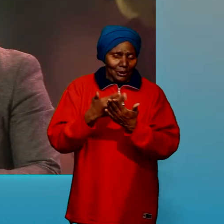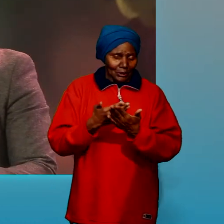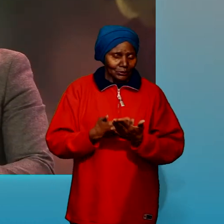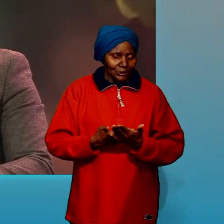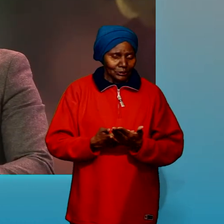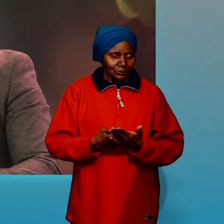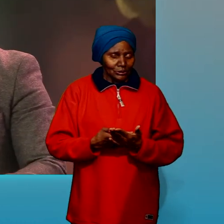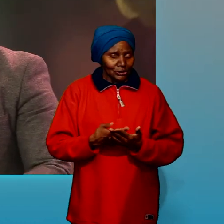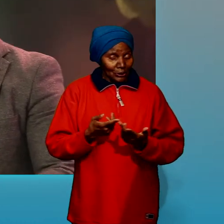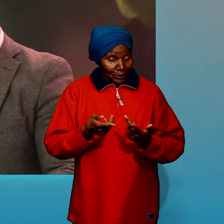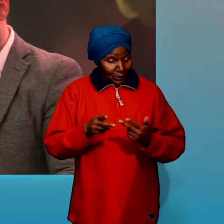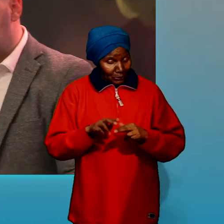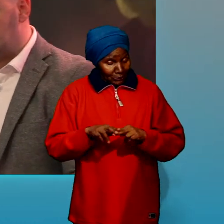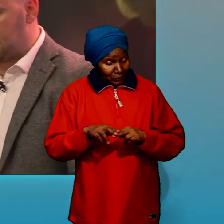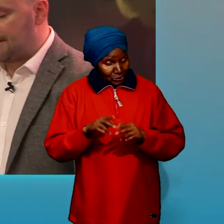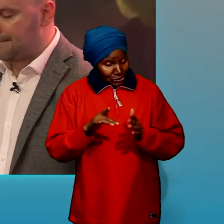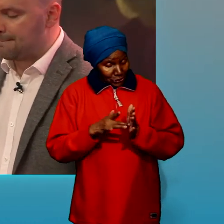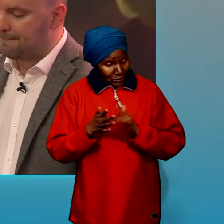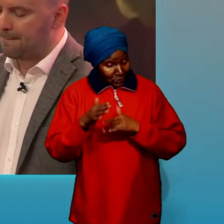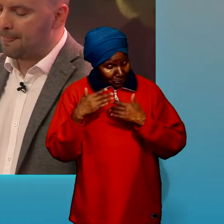we are able to do this.